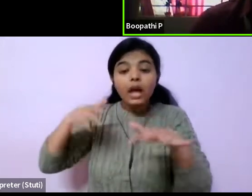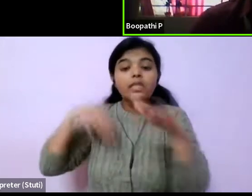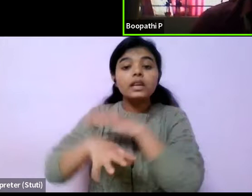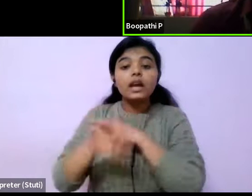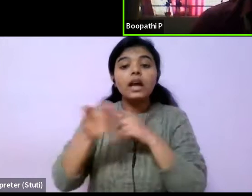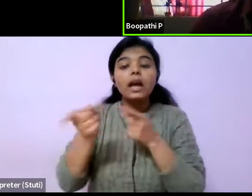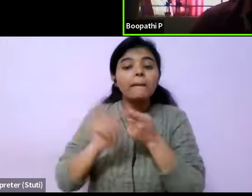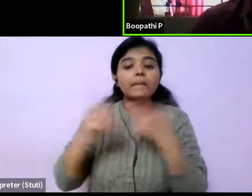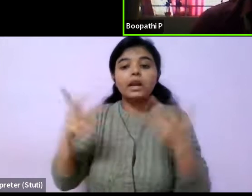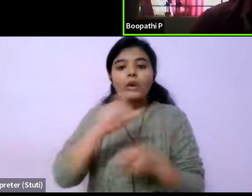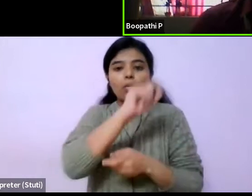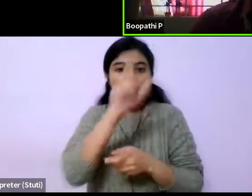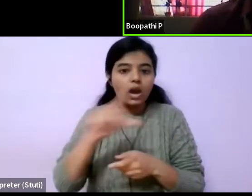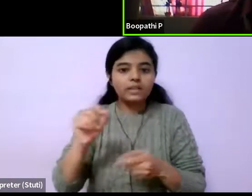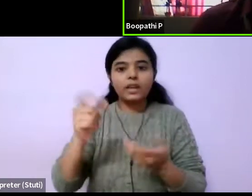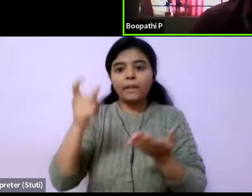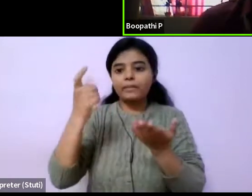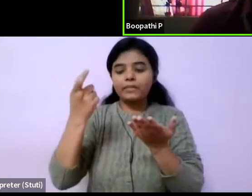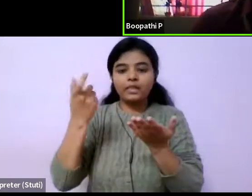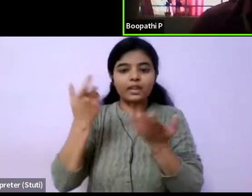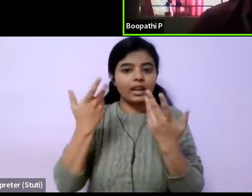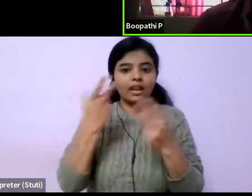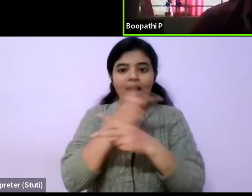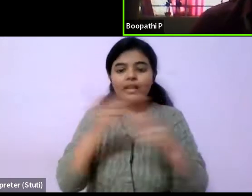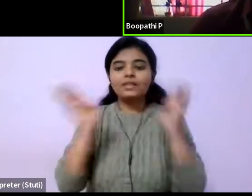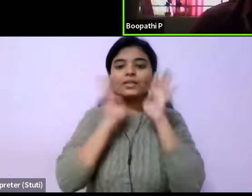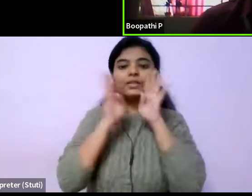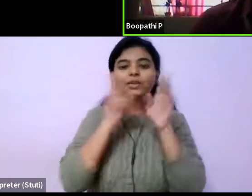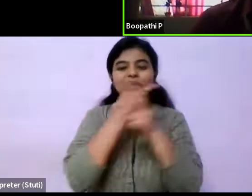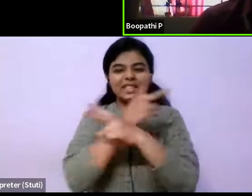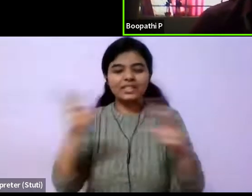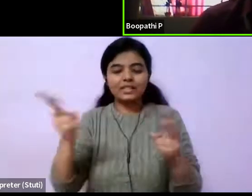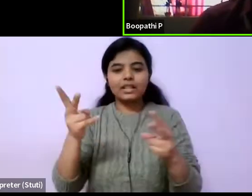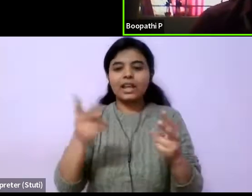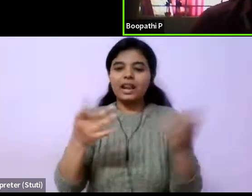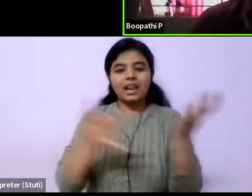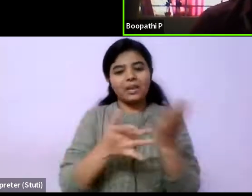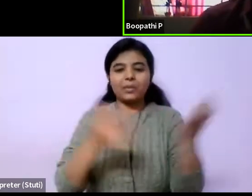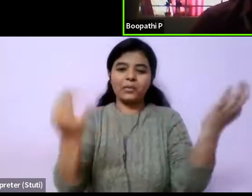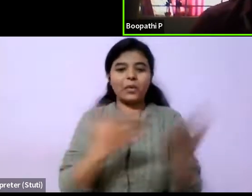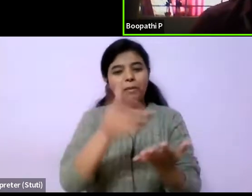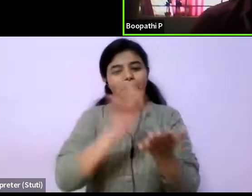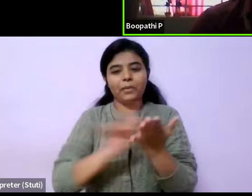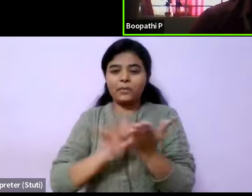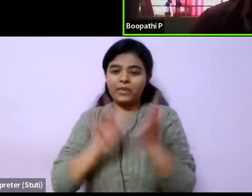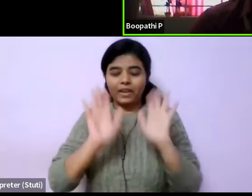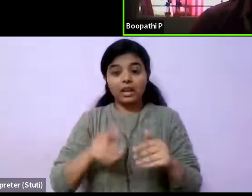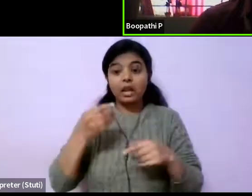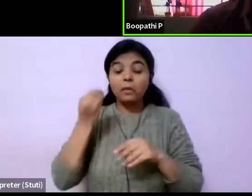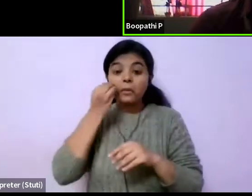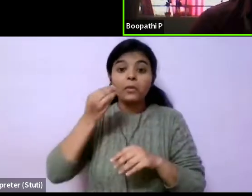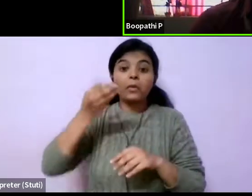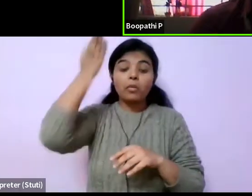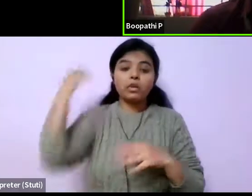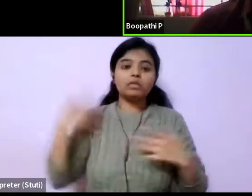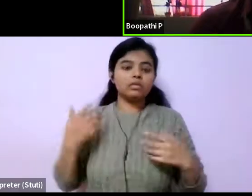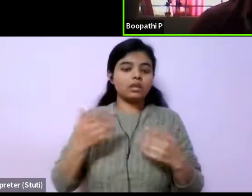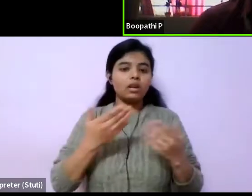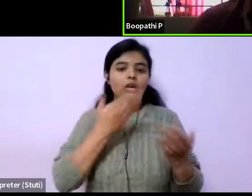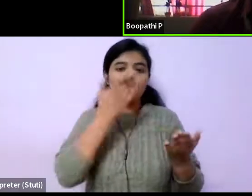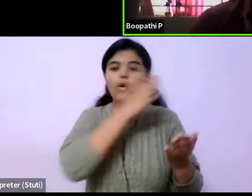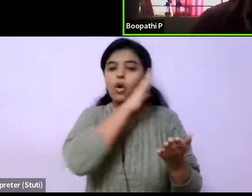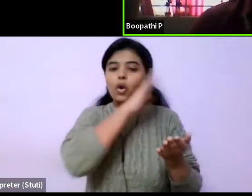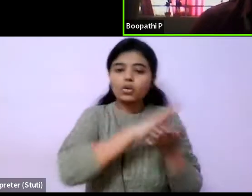other the features that are there in the smartphone. Because earlier they used to go to separate hostels, and